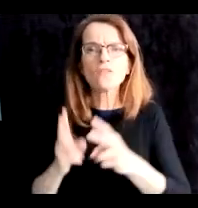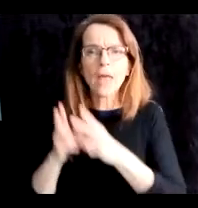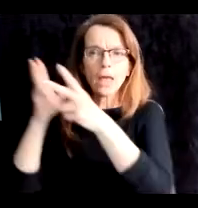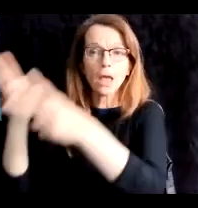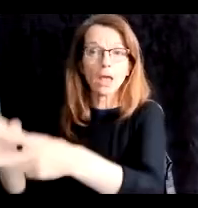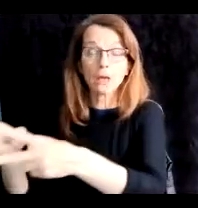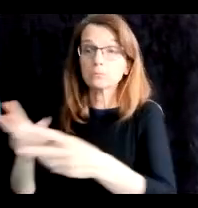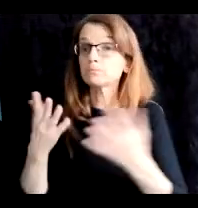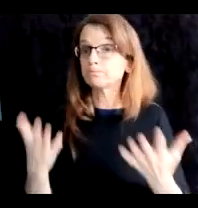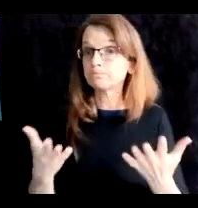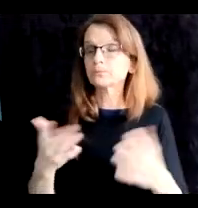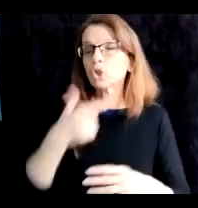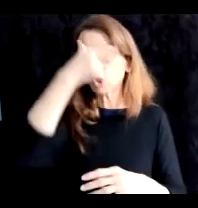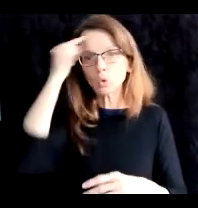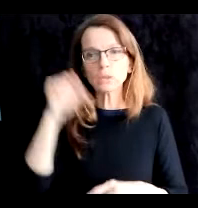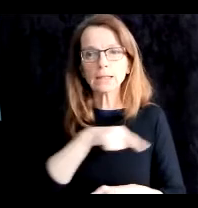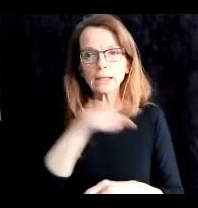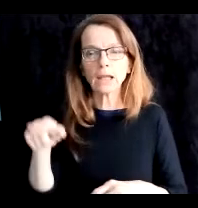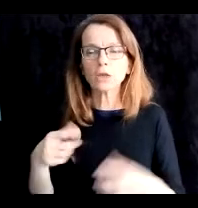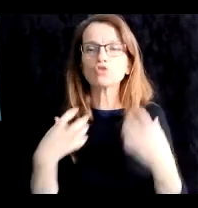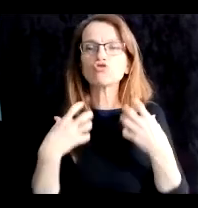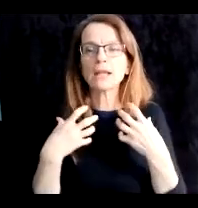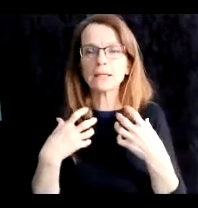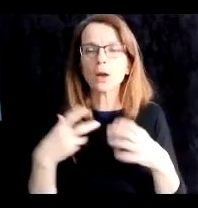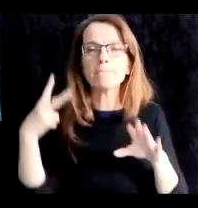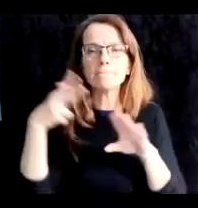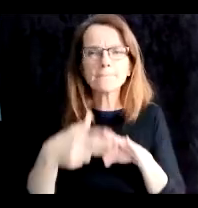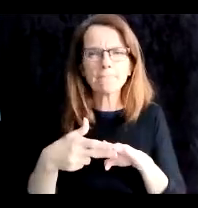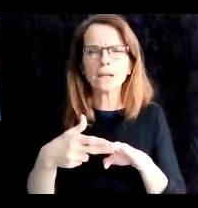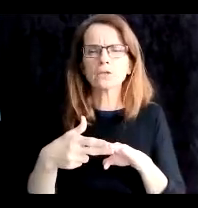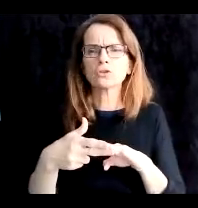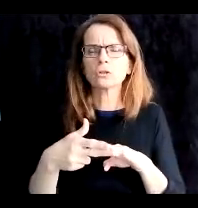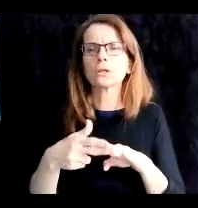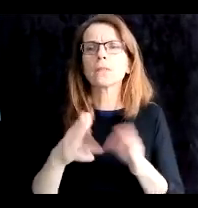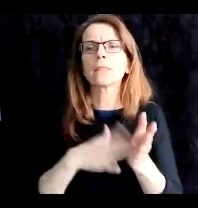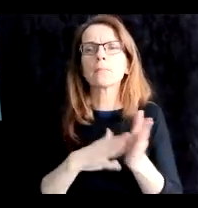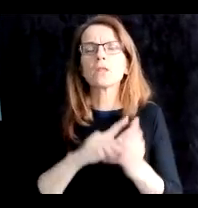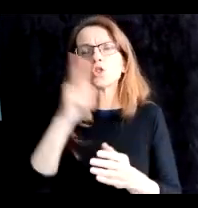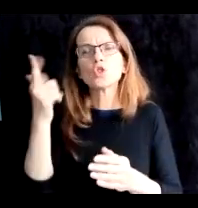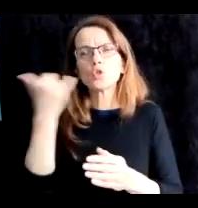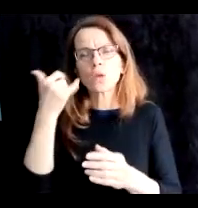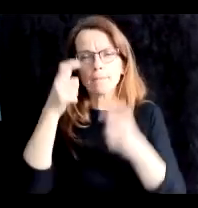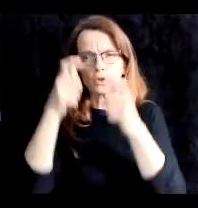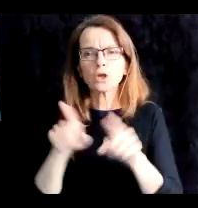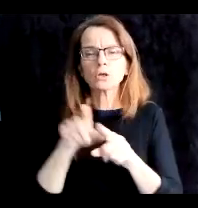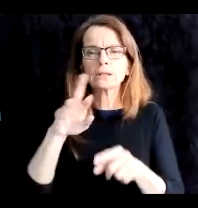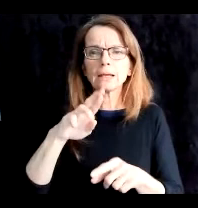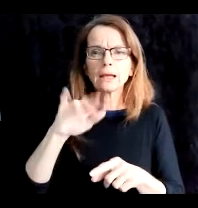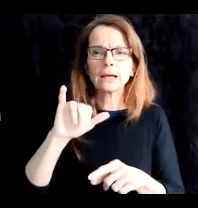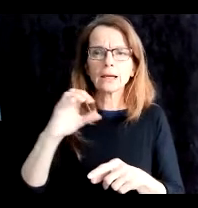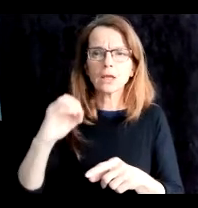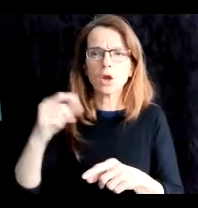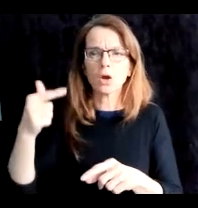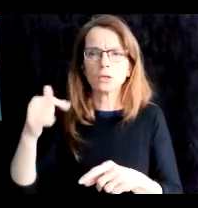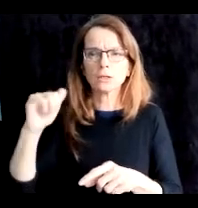Rio Tinto, the famous one, I mean, famous for the environmental degradation they cause, to stop a government